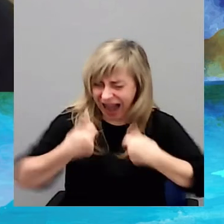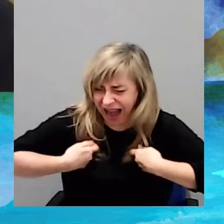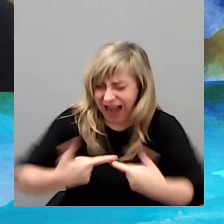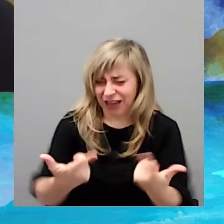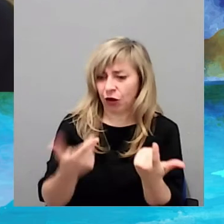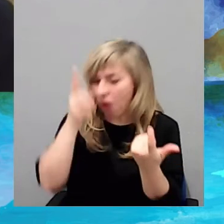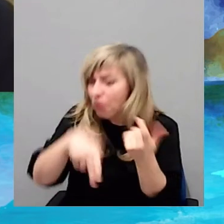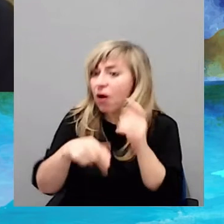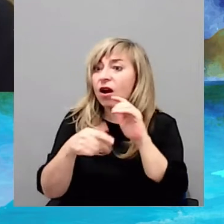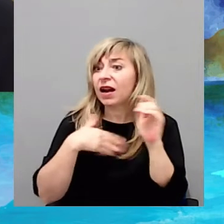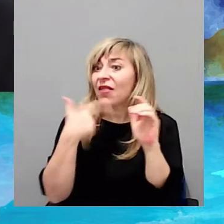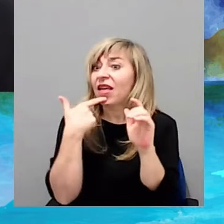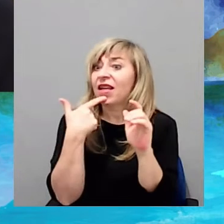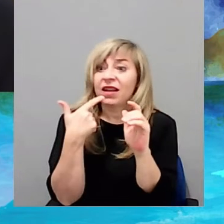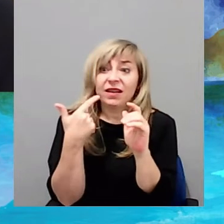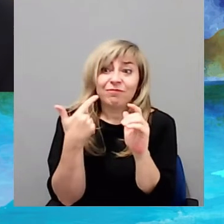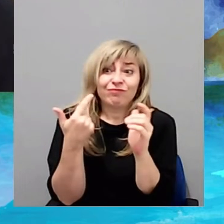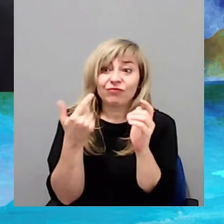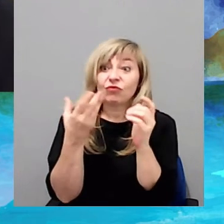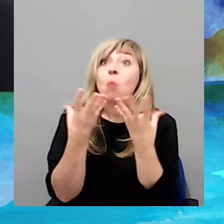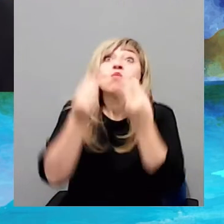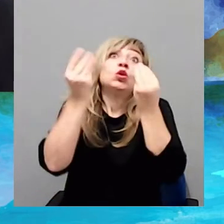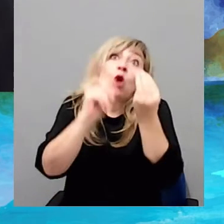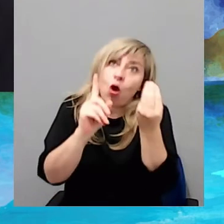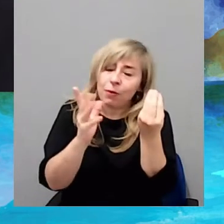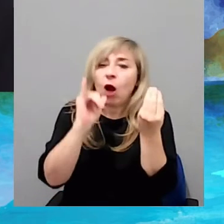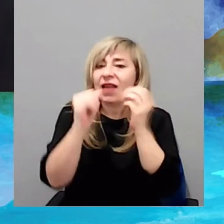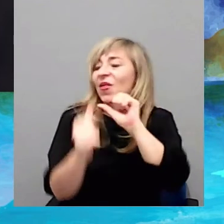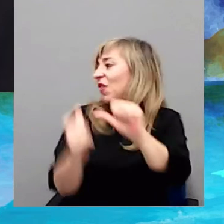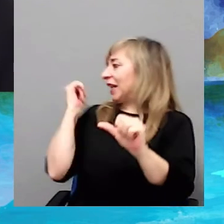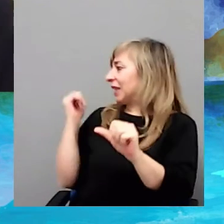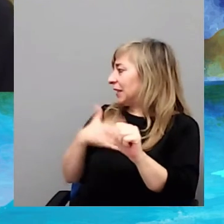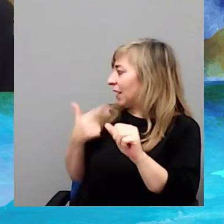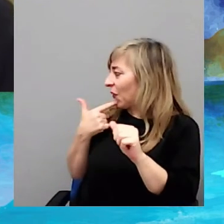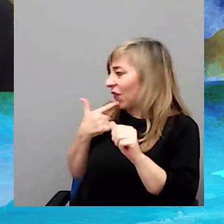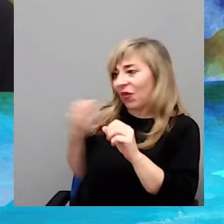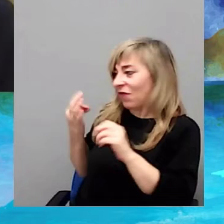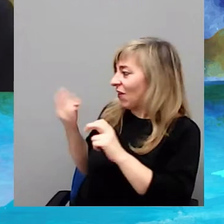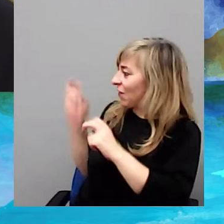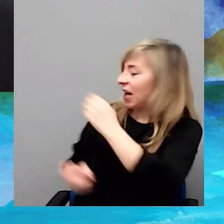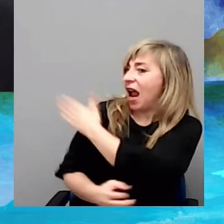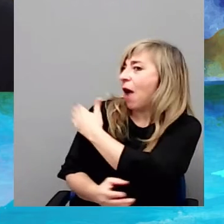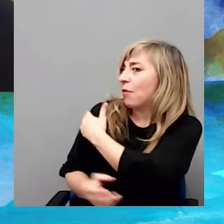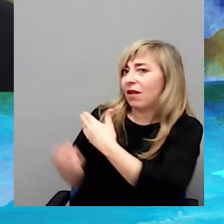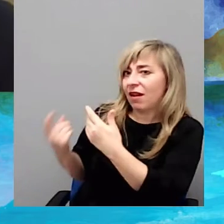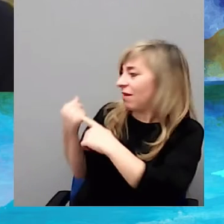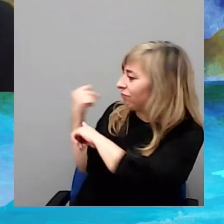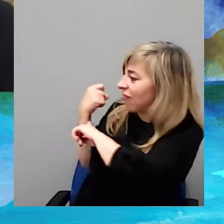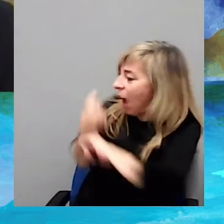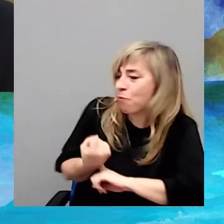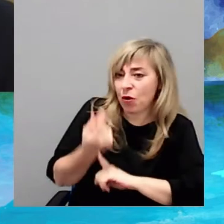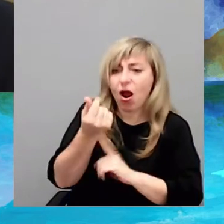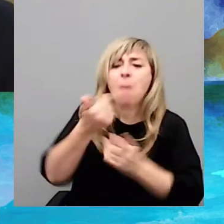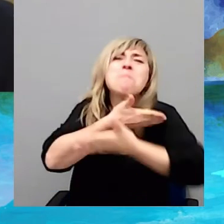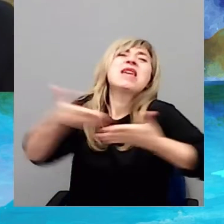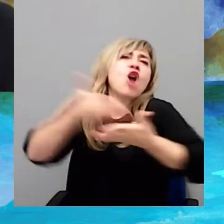sea en una medida and enorme, it requires requiere de un apoyo financiero, ¿no? De a, un a apoyo big económico financial de mucho, funding. mucho We're not